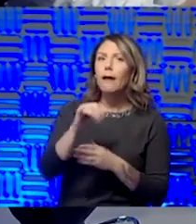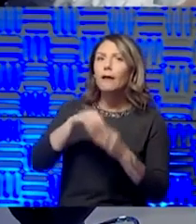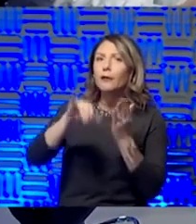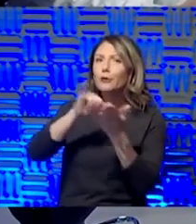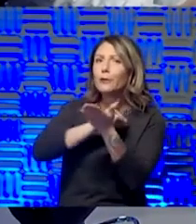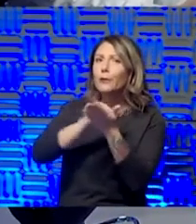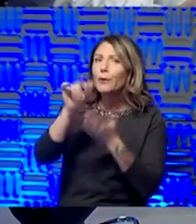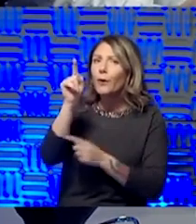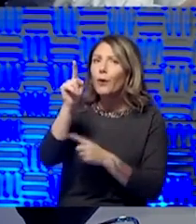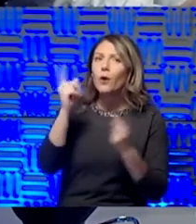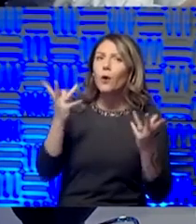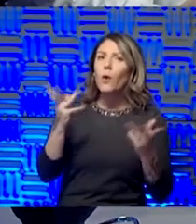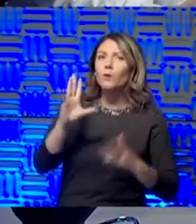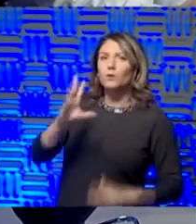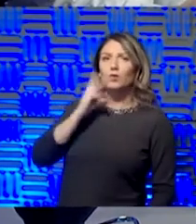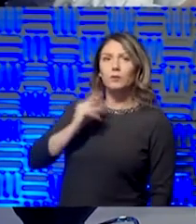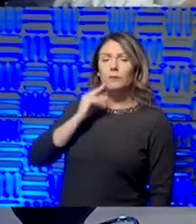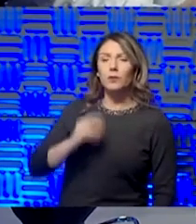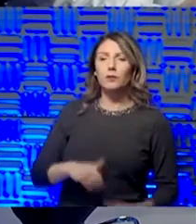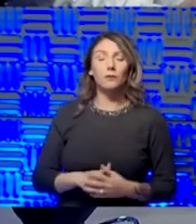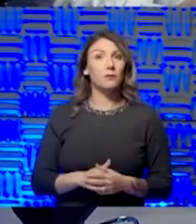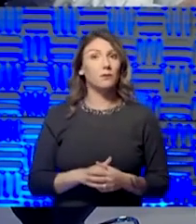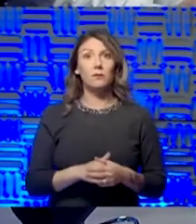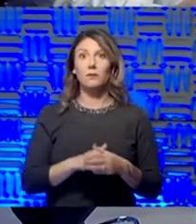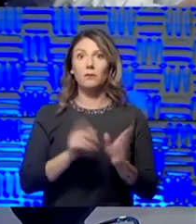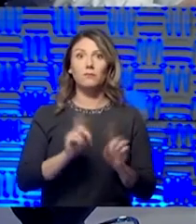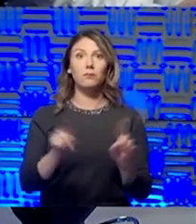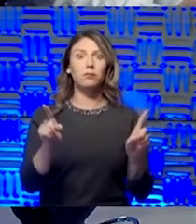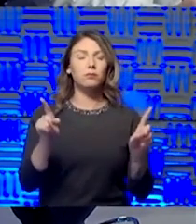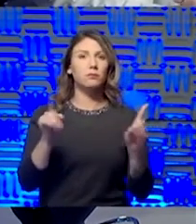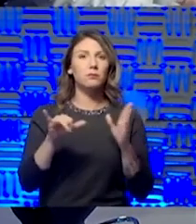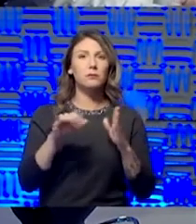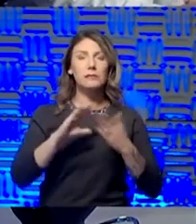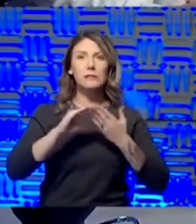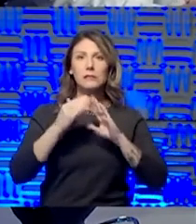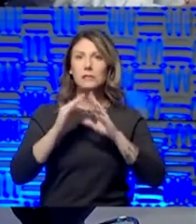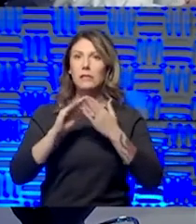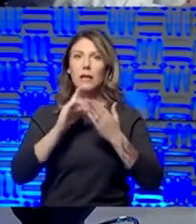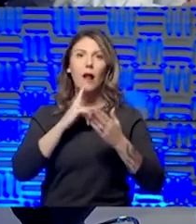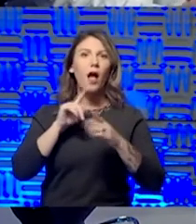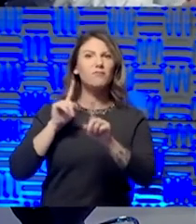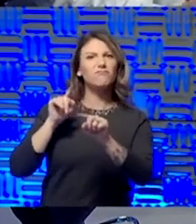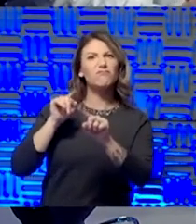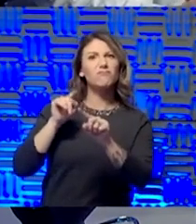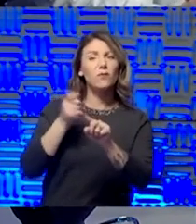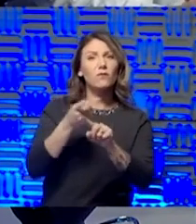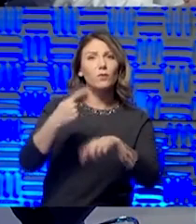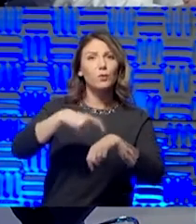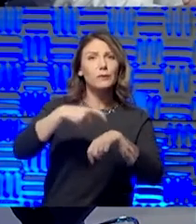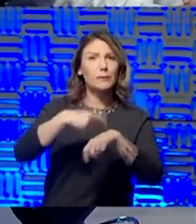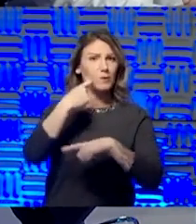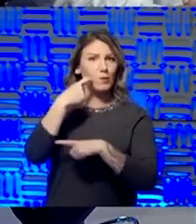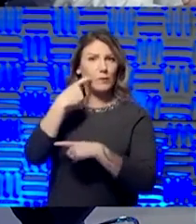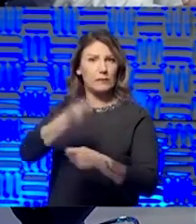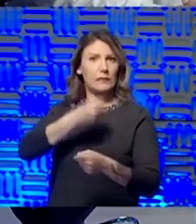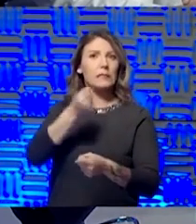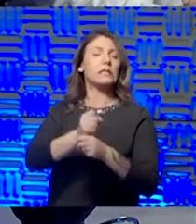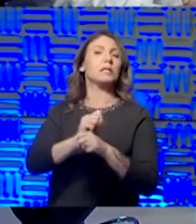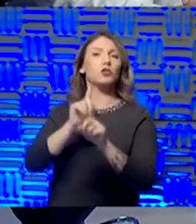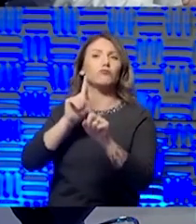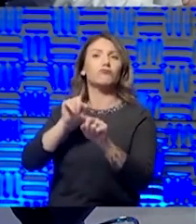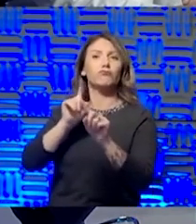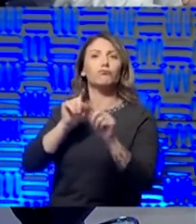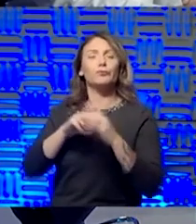experience? It was just a completely different city. I've been a couple times in the last couple years, and used